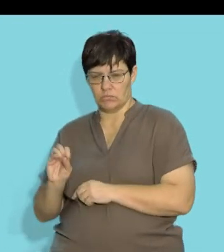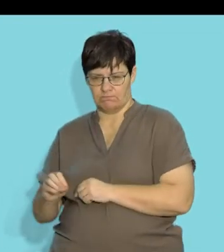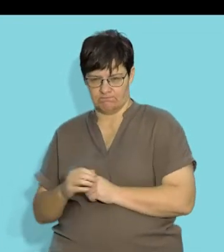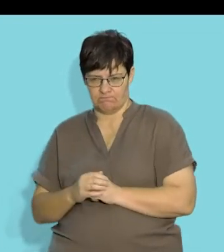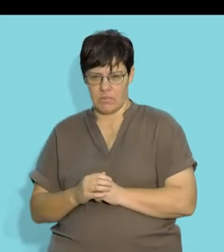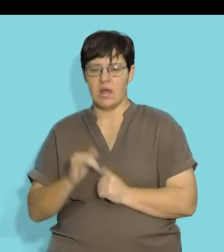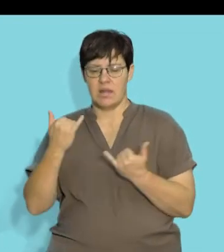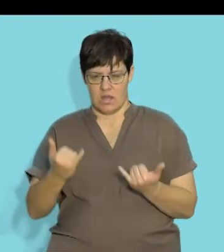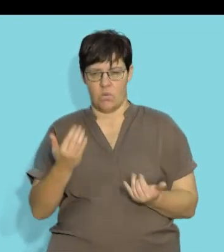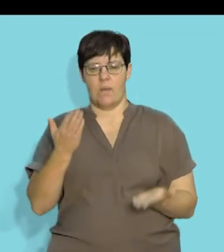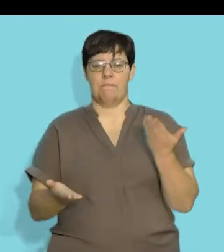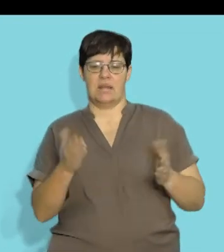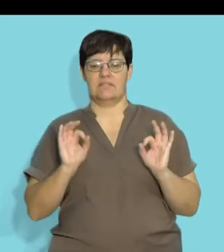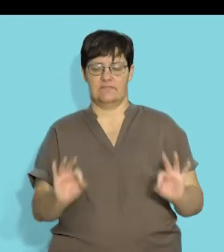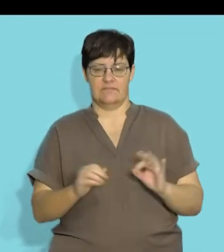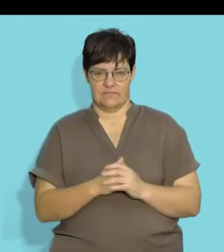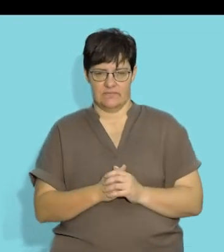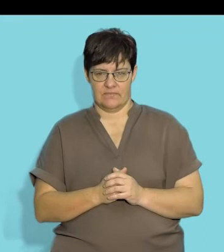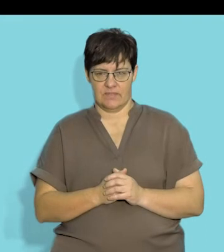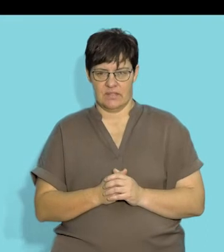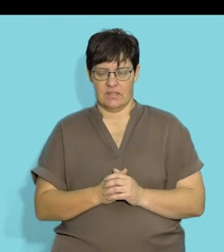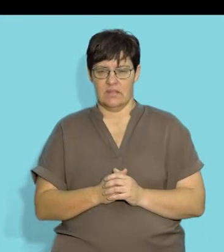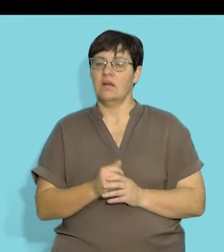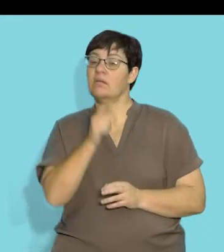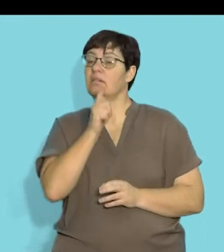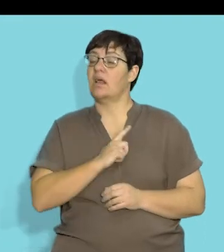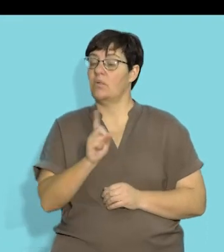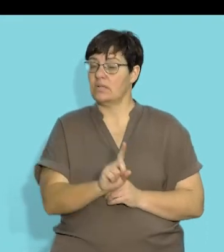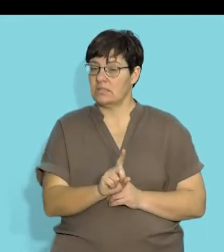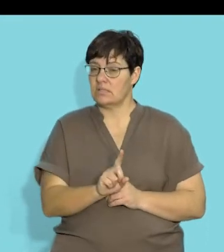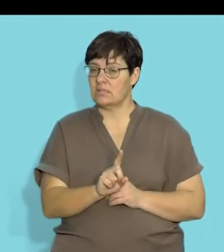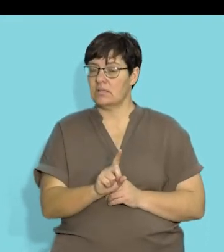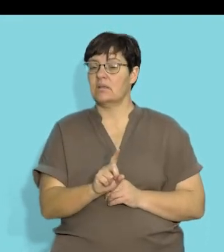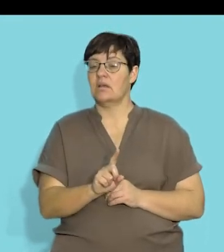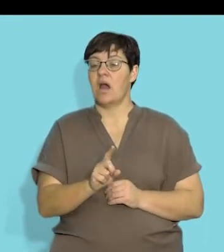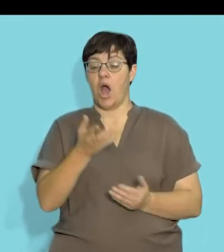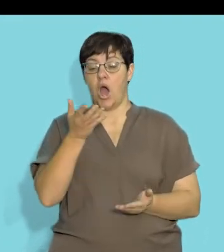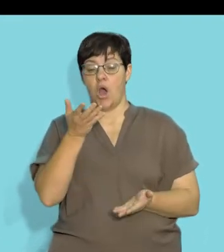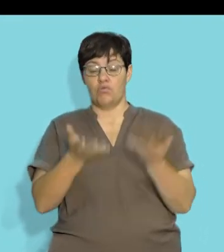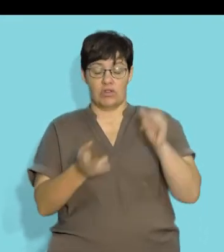equation is actually balanced. So what does this tell us? It tells us that the stoichiometric ratio is